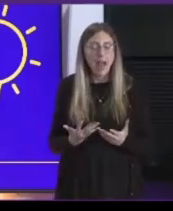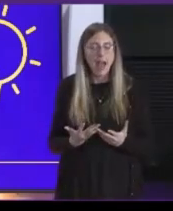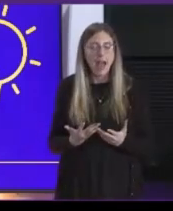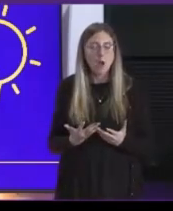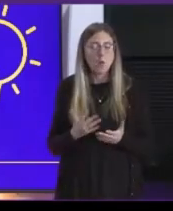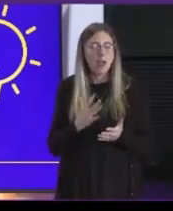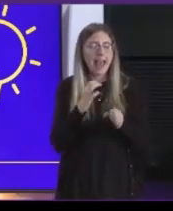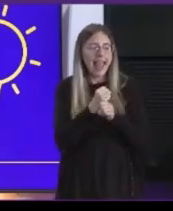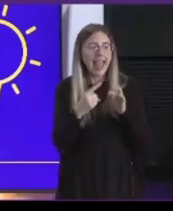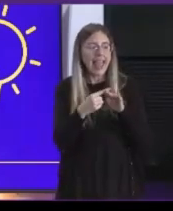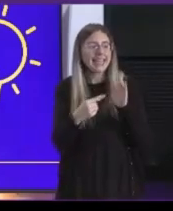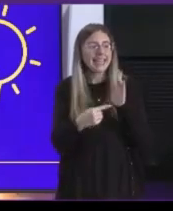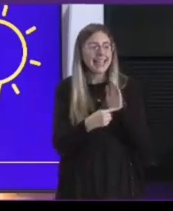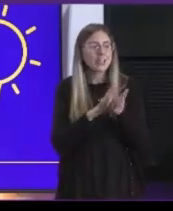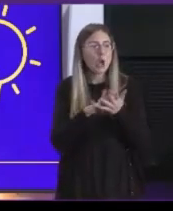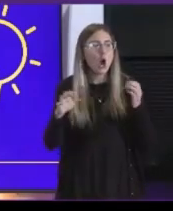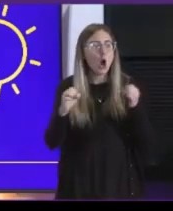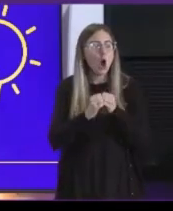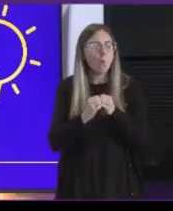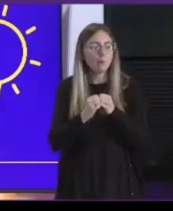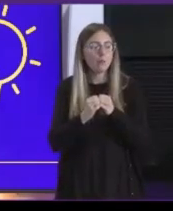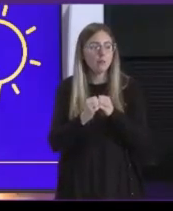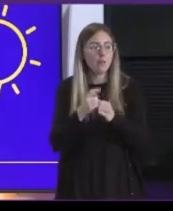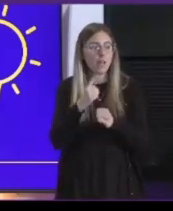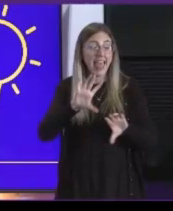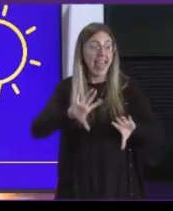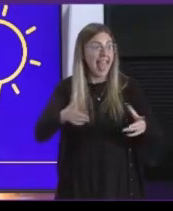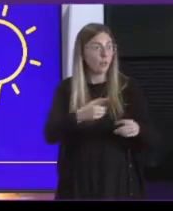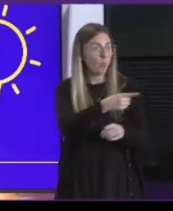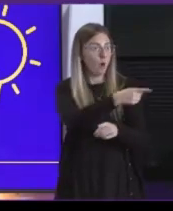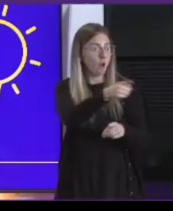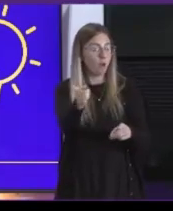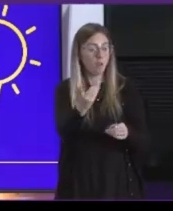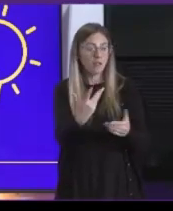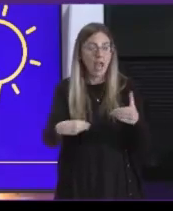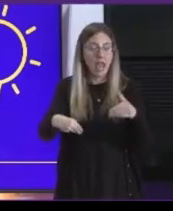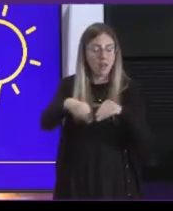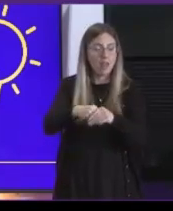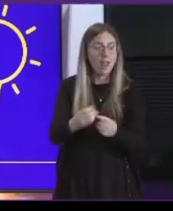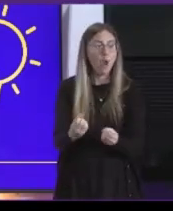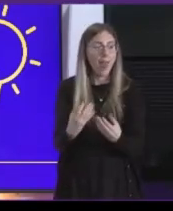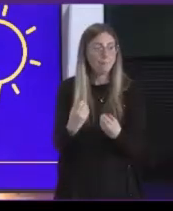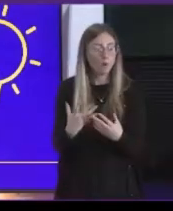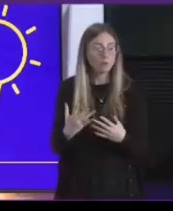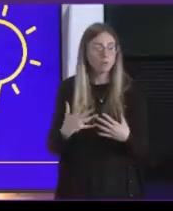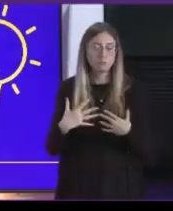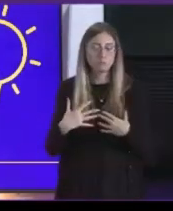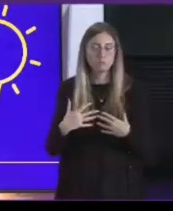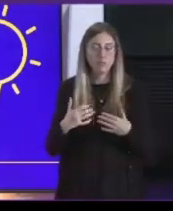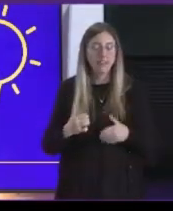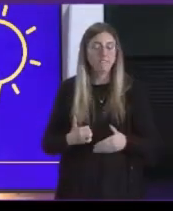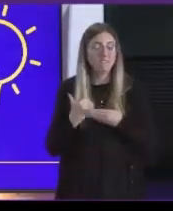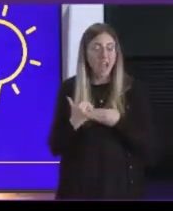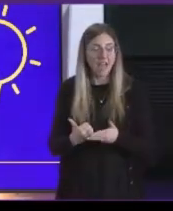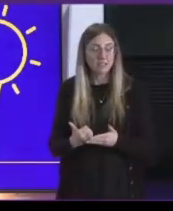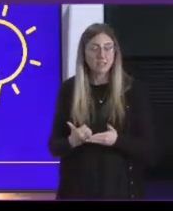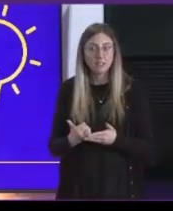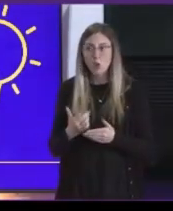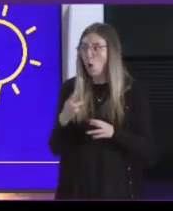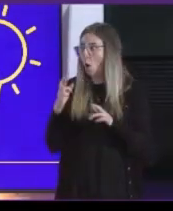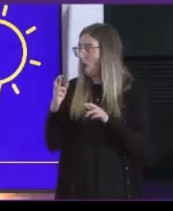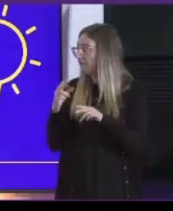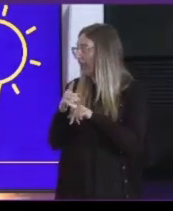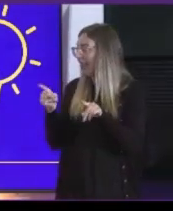GitHub channel where anyone can provide their input. So I hope somebody can put that in the